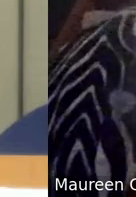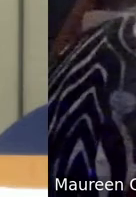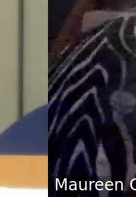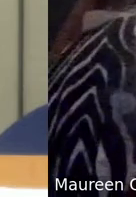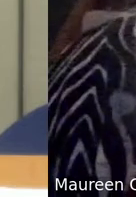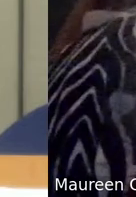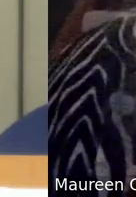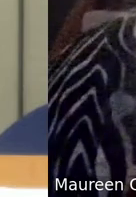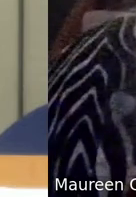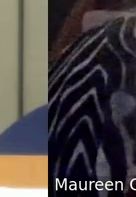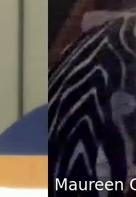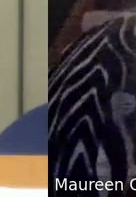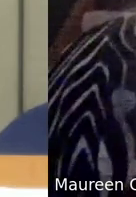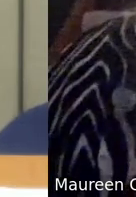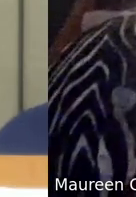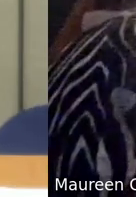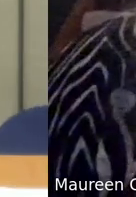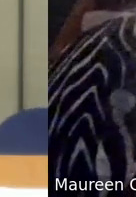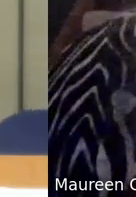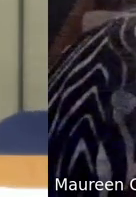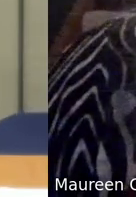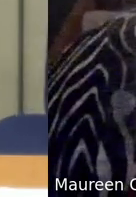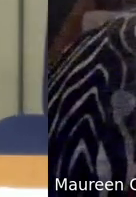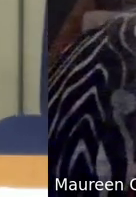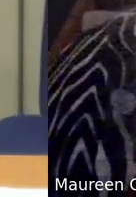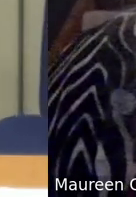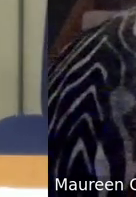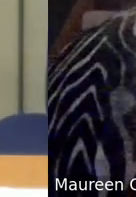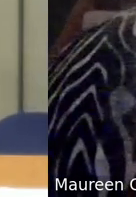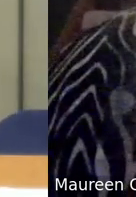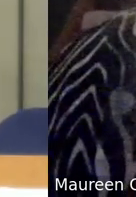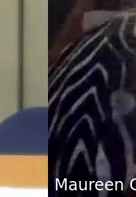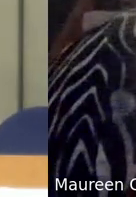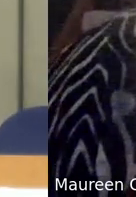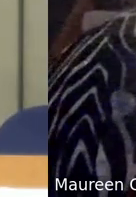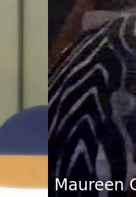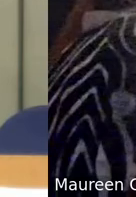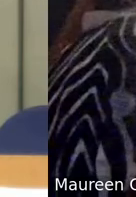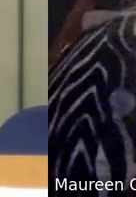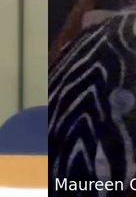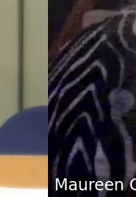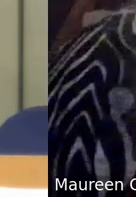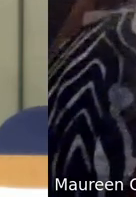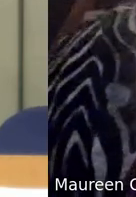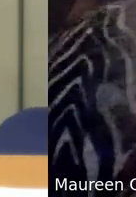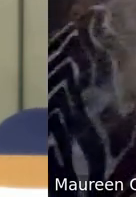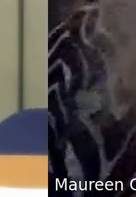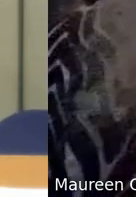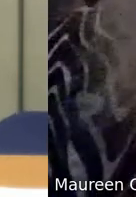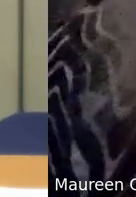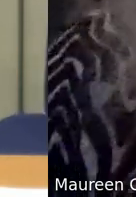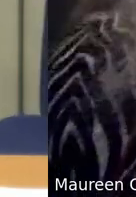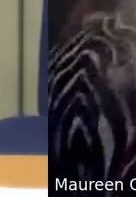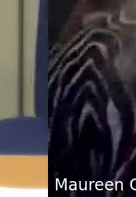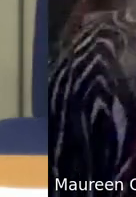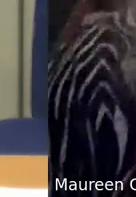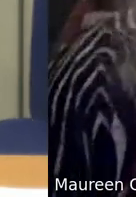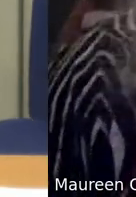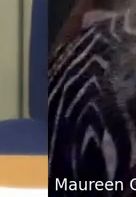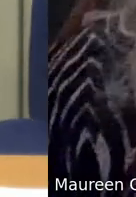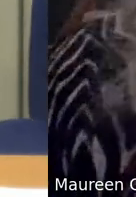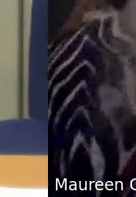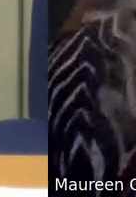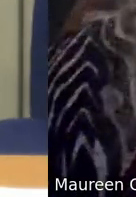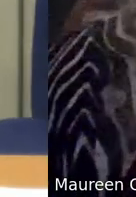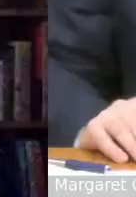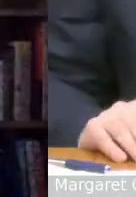unions. So the unions have been brought up to date with that, and they were comfortable with that as a position, Councillor Chalmers. Thanks, Paul. Thank